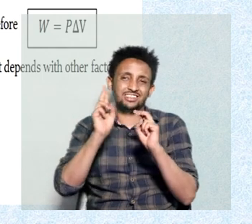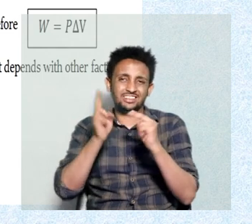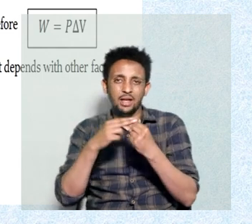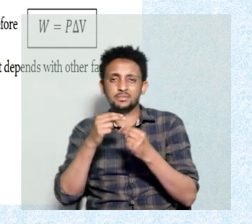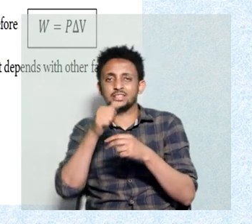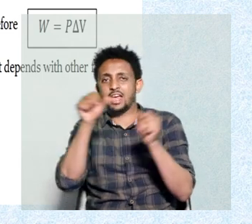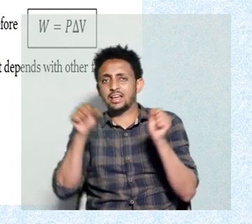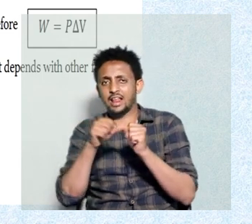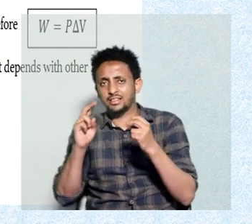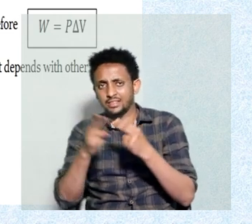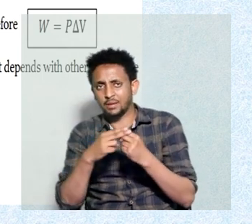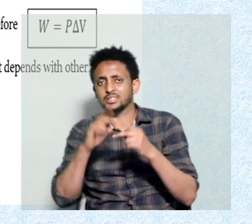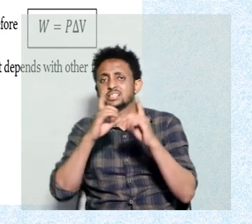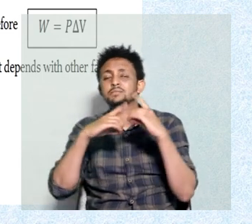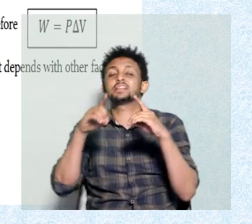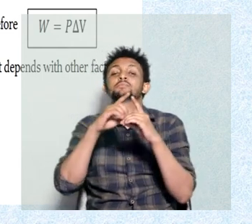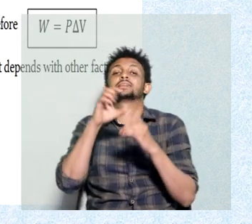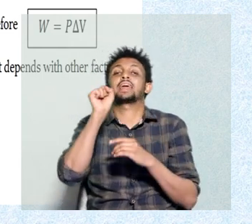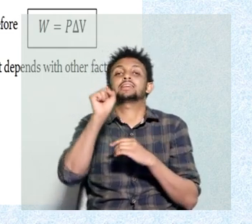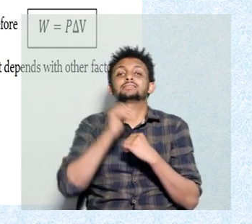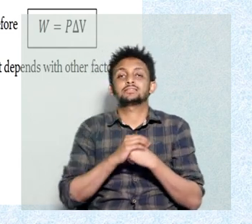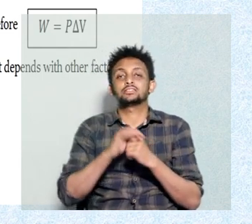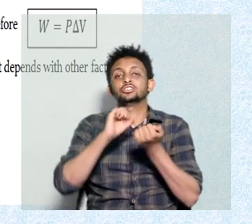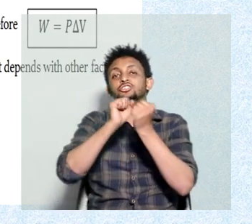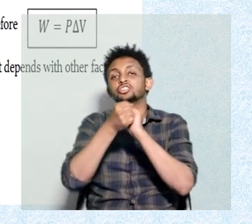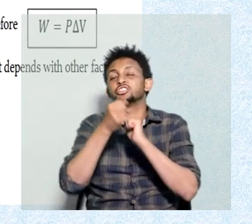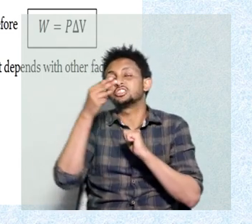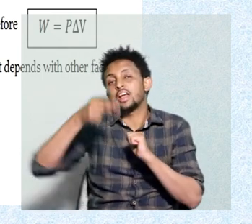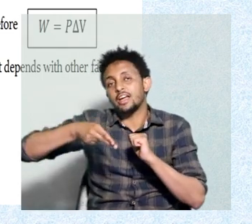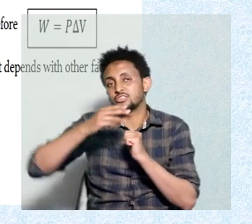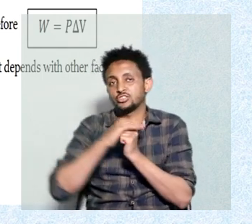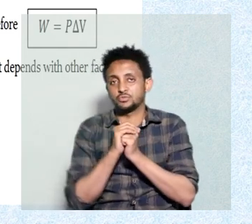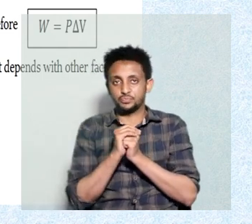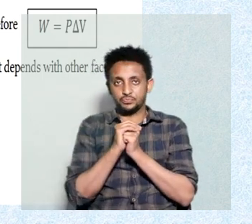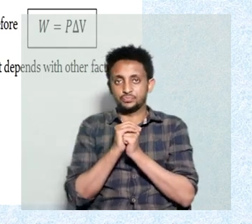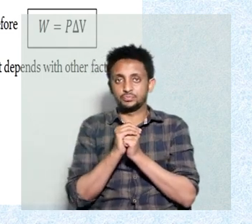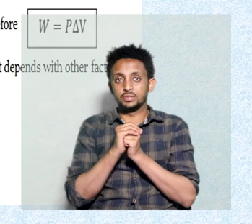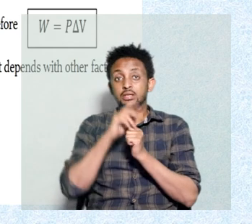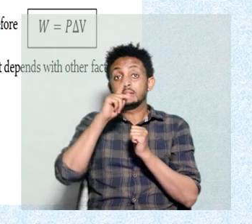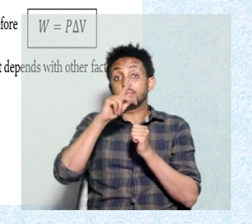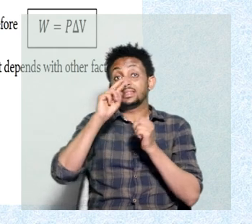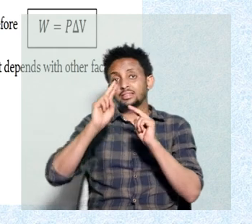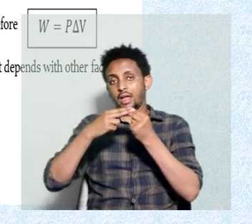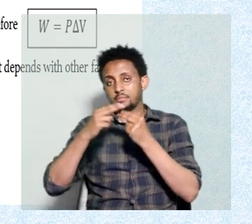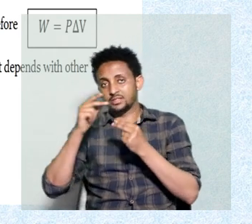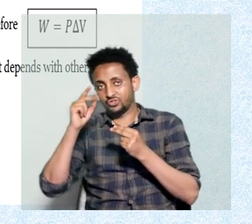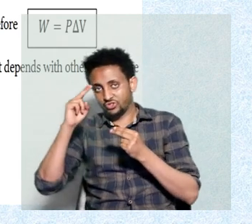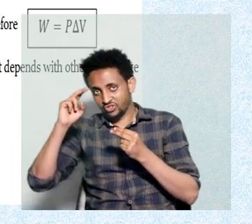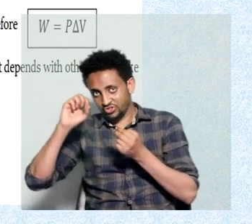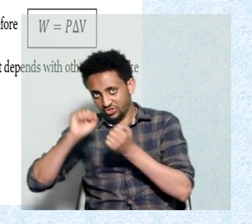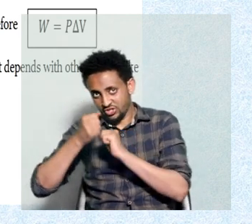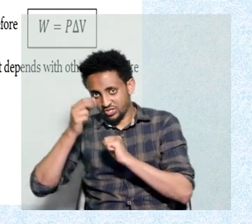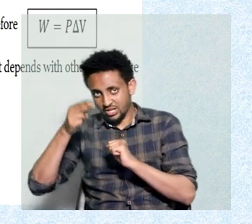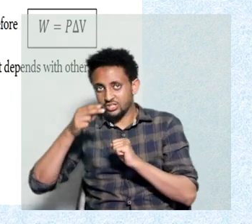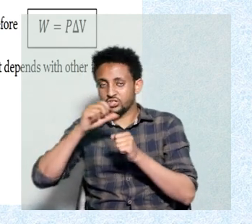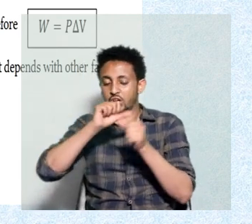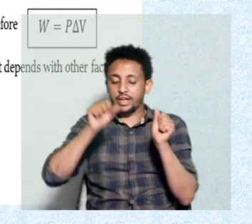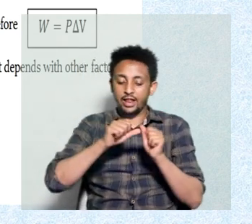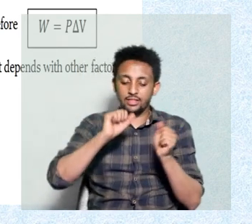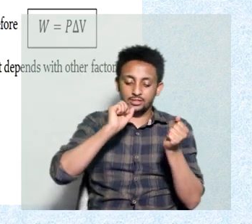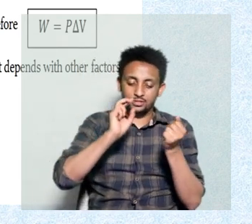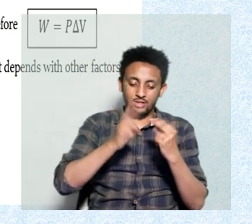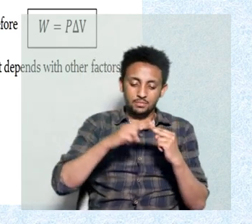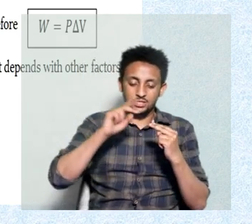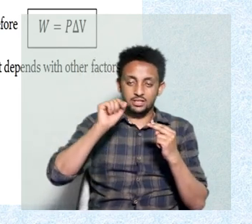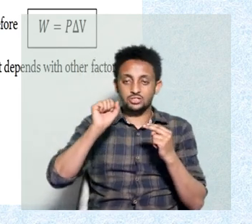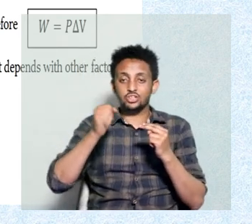area times the displacement S, or change in H, P times change in H. Area times the change